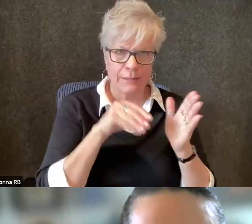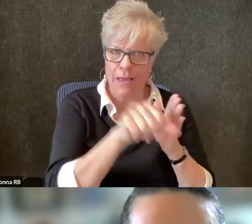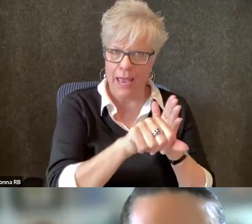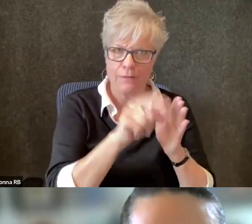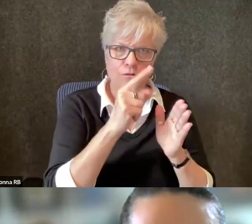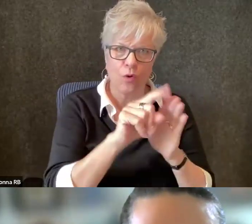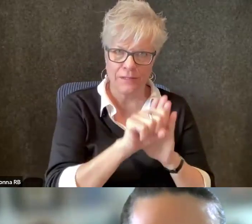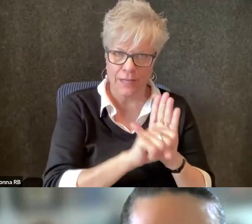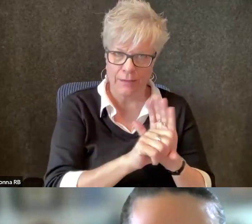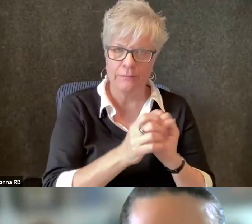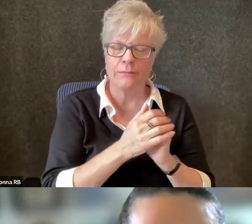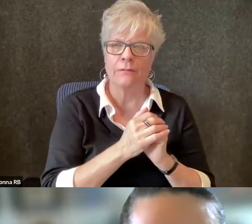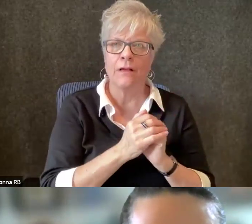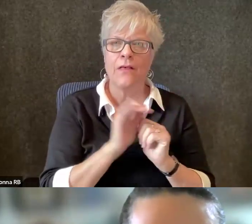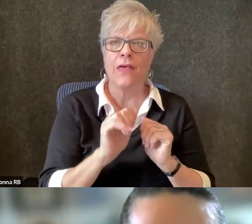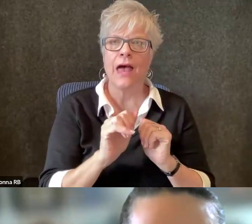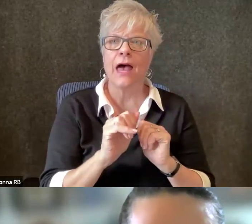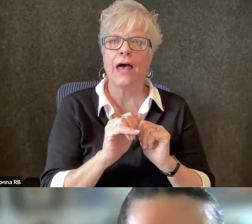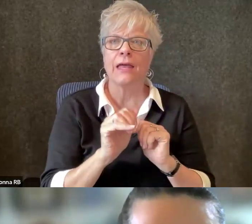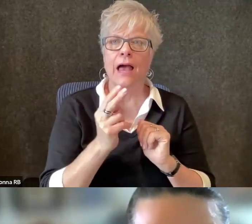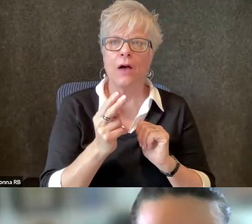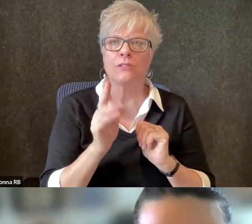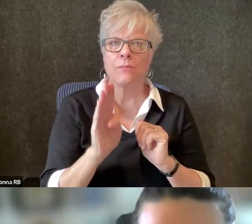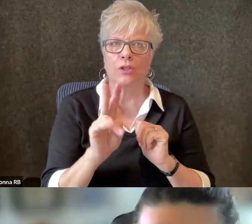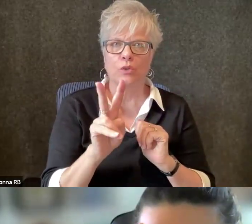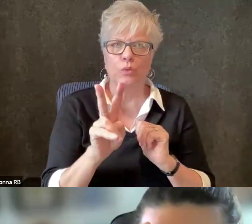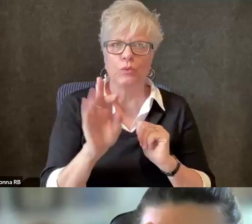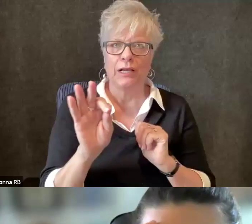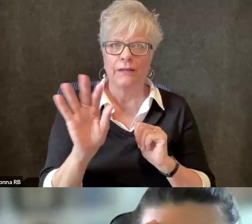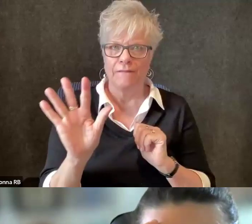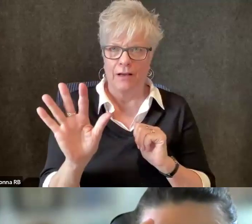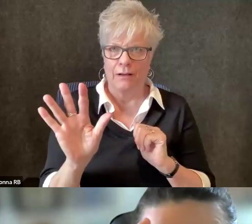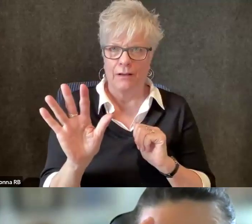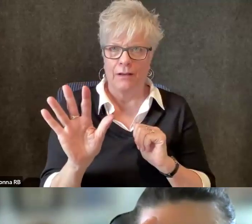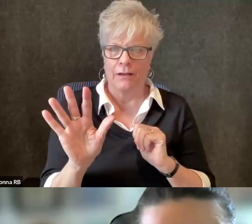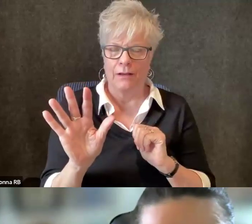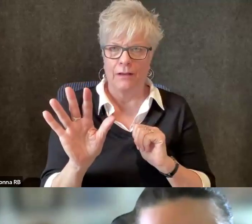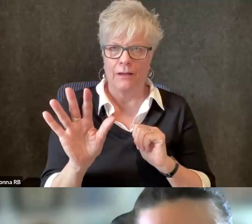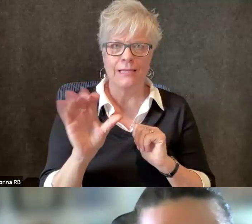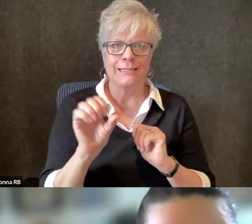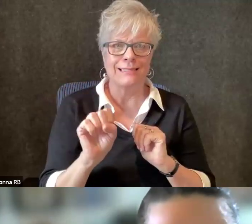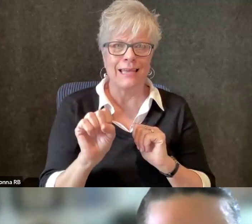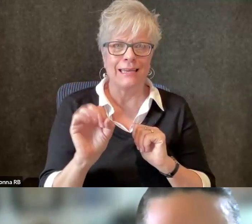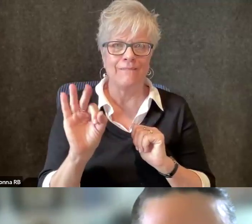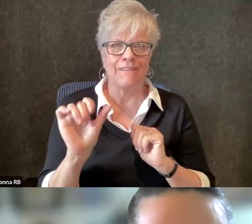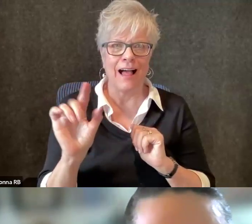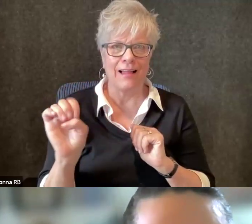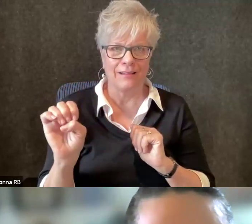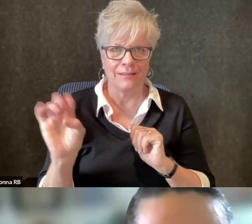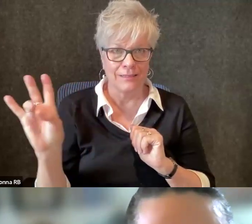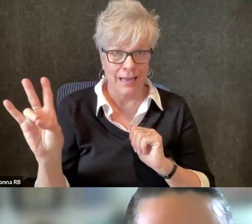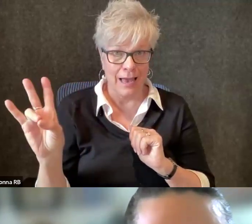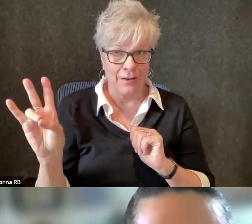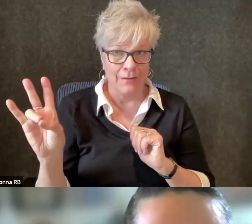bill, Senate file or House File 295 and Senate File 7 are kind of